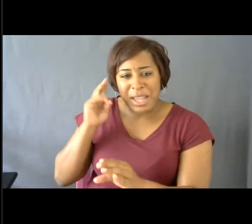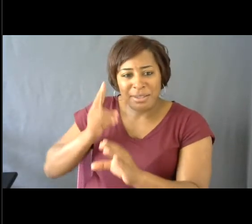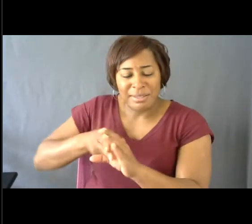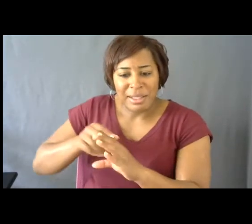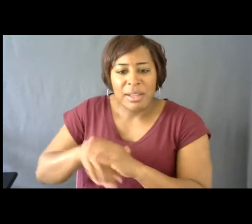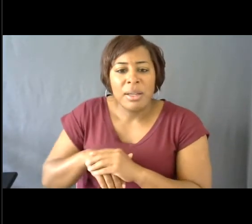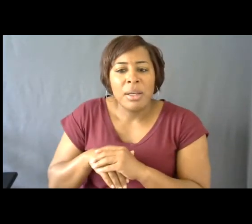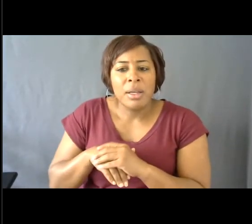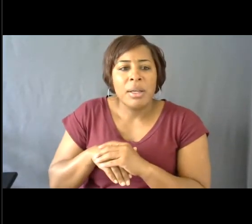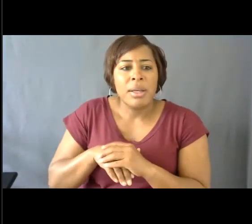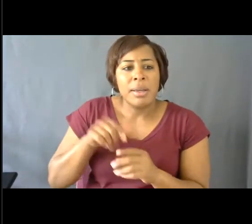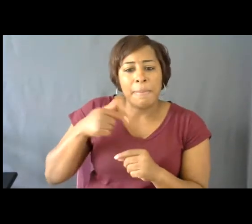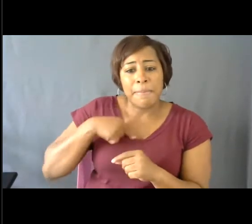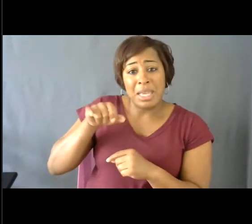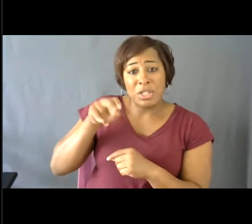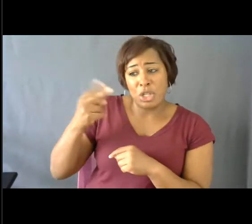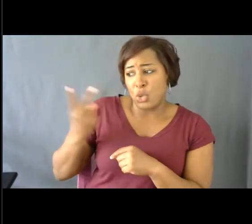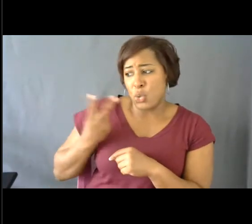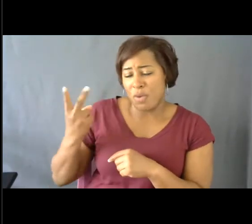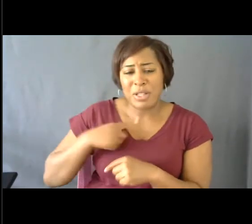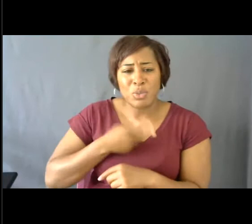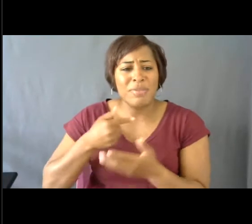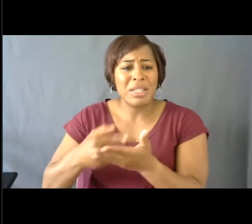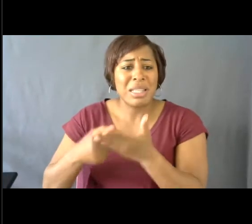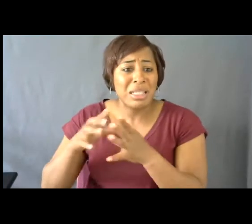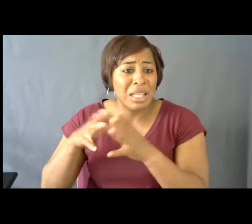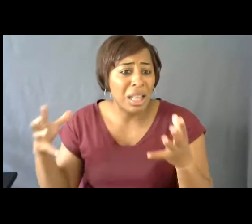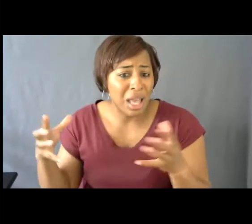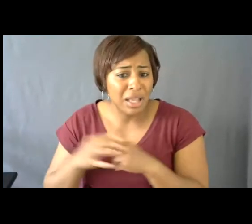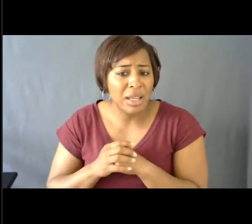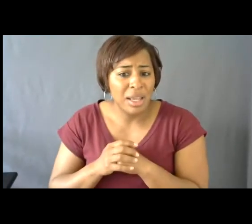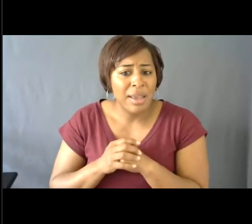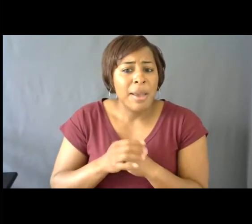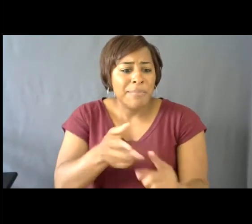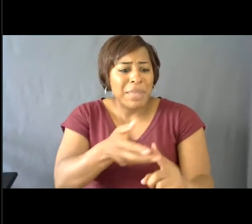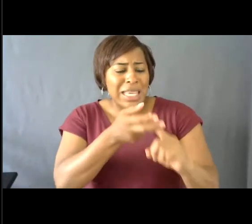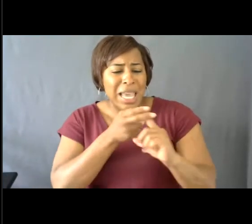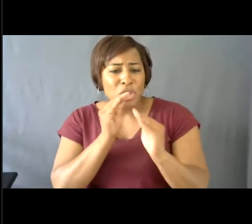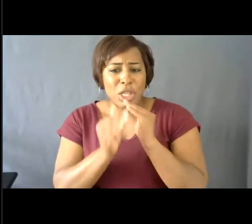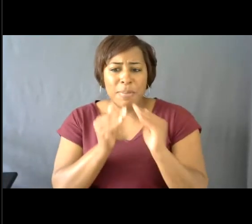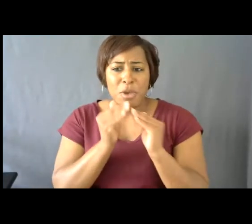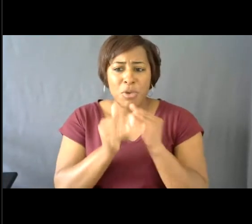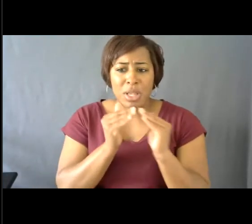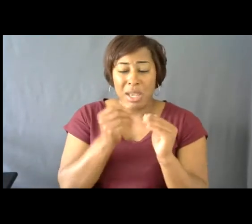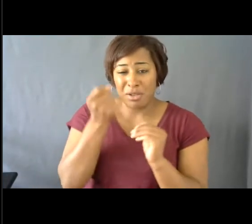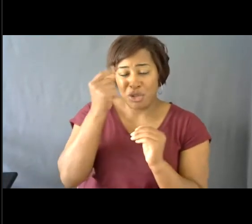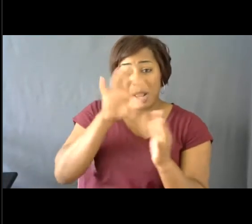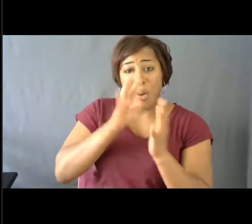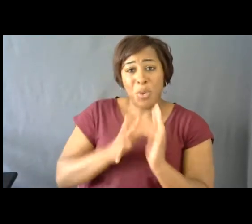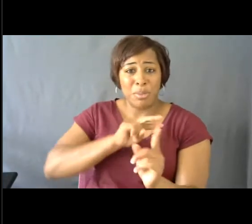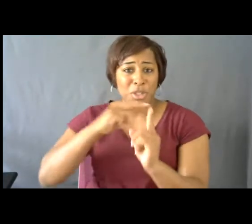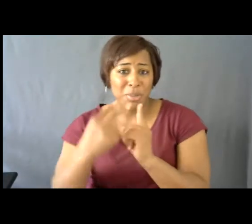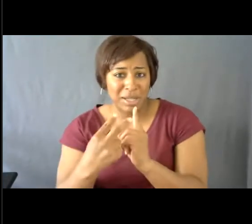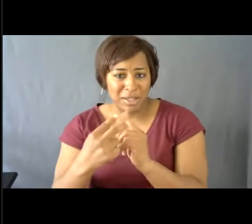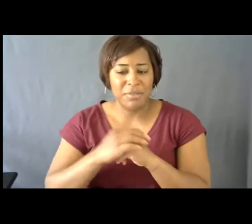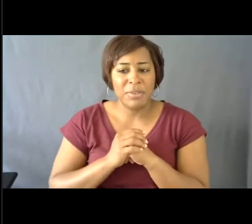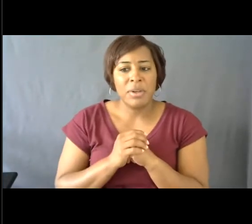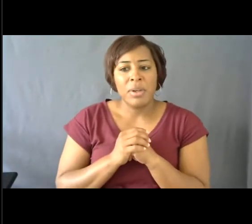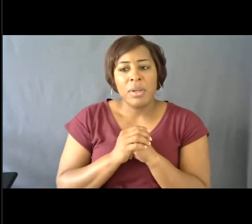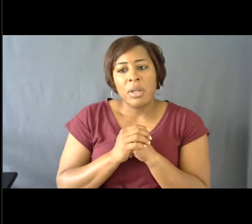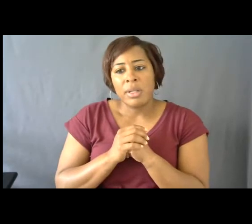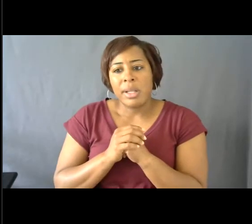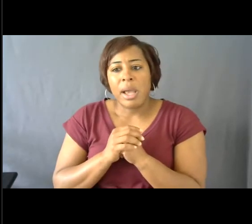actually, engaging the community from a weather service perspective. Now, we don't have much control over what is seen on